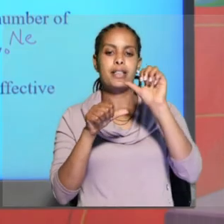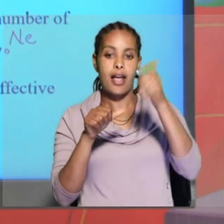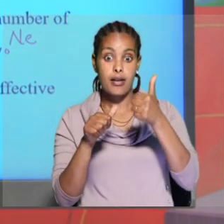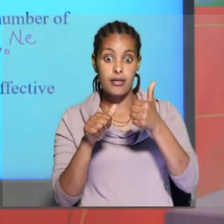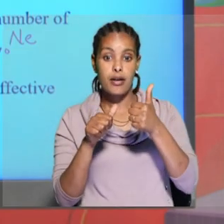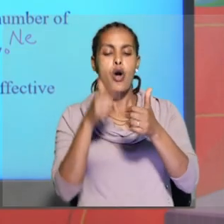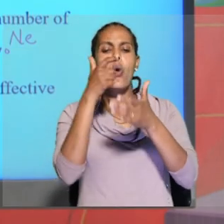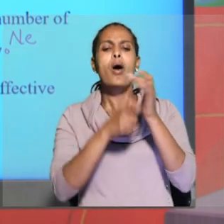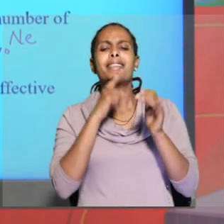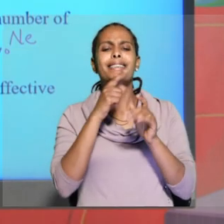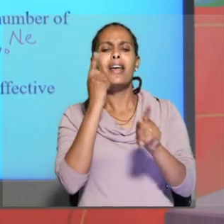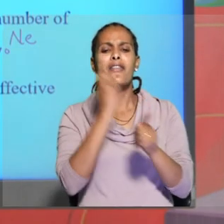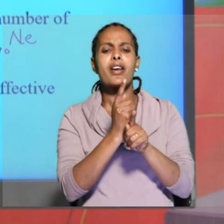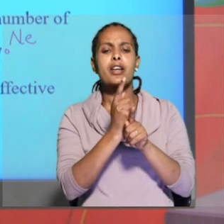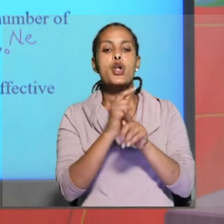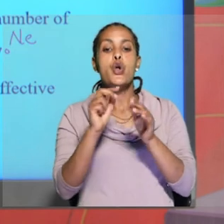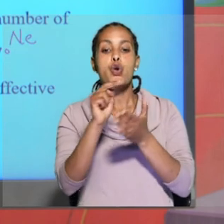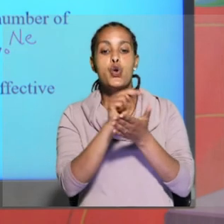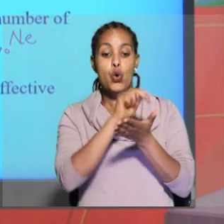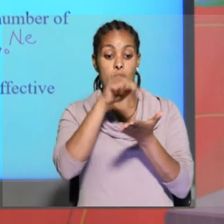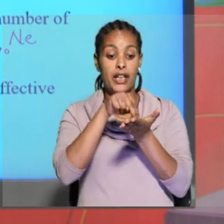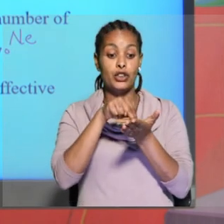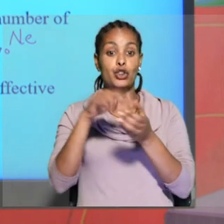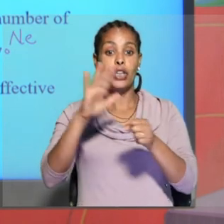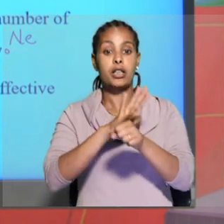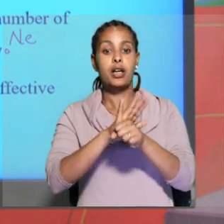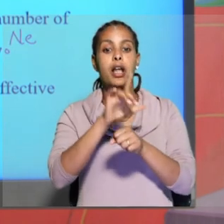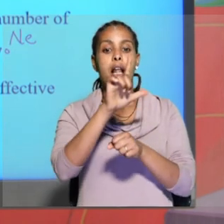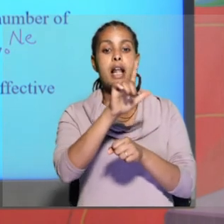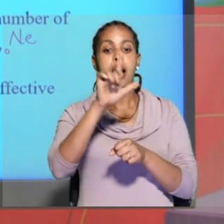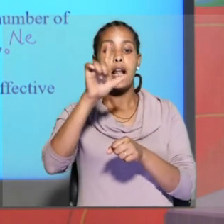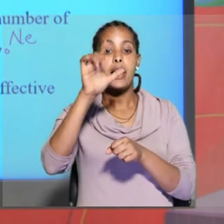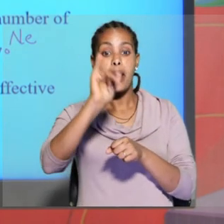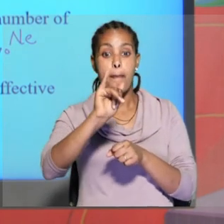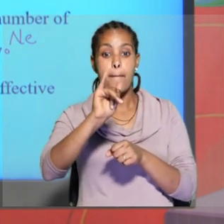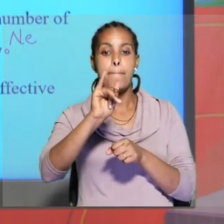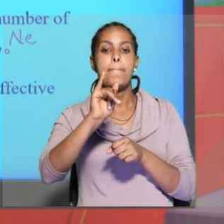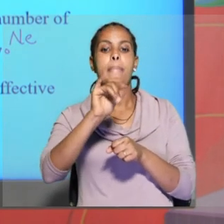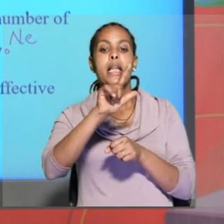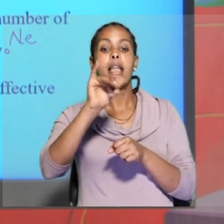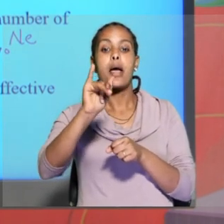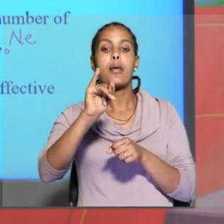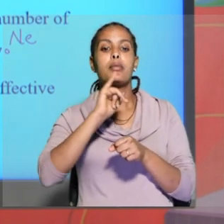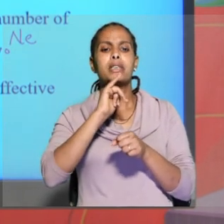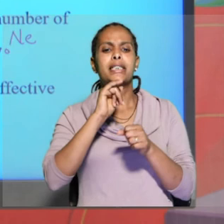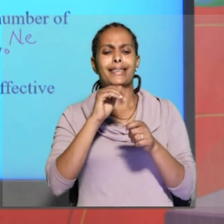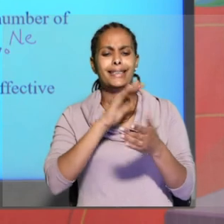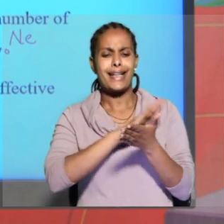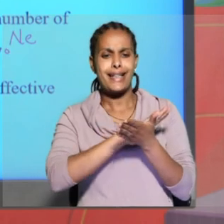is the effective nuclear charge of lithium? Note that effective nuclear charge is the